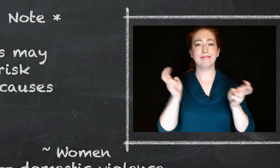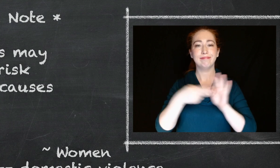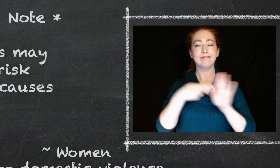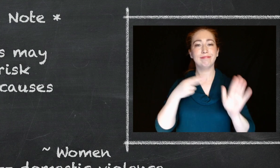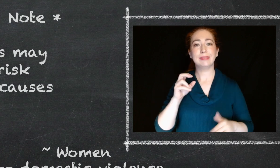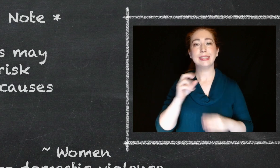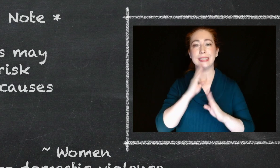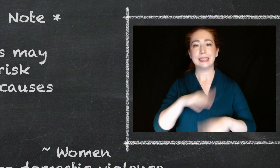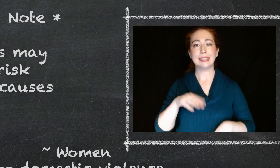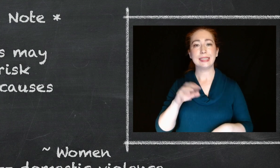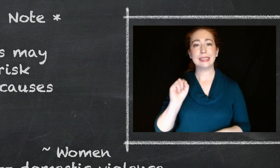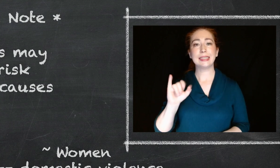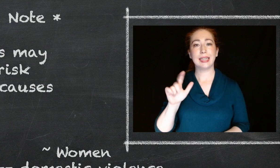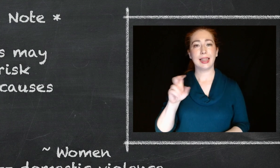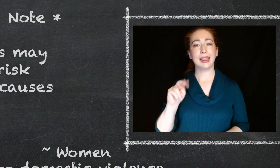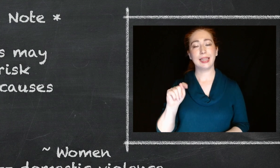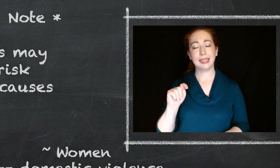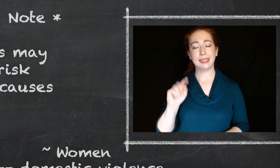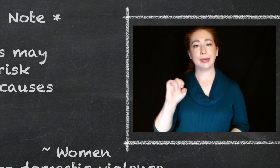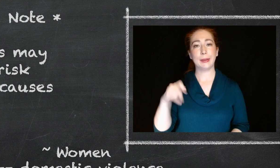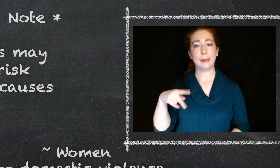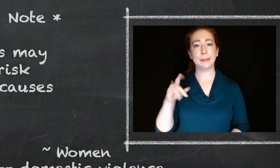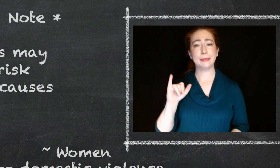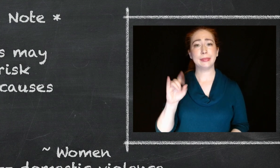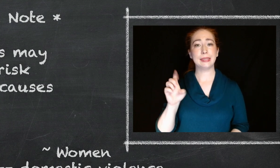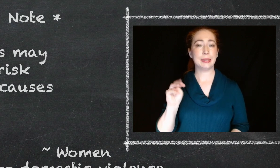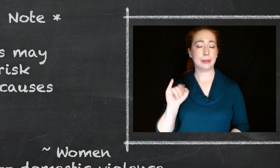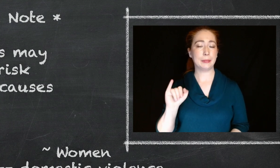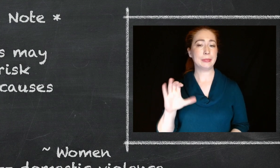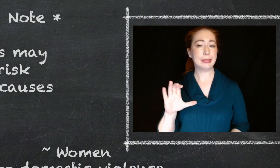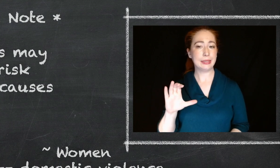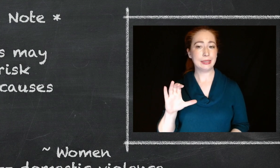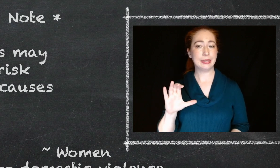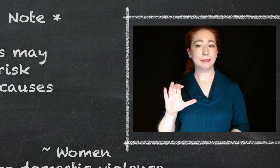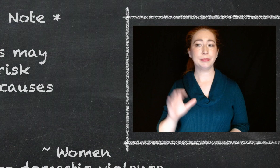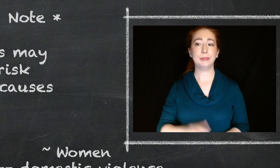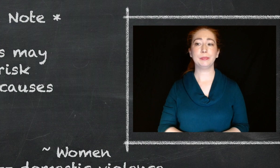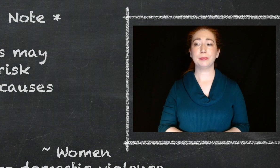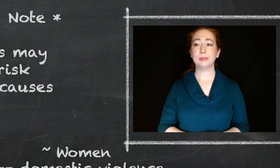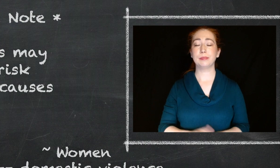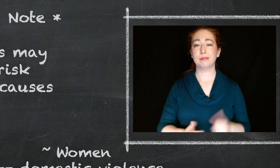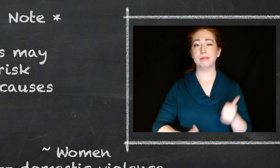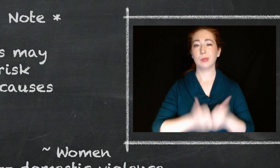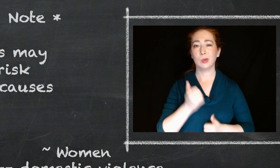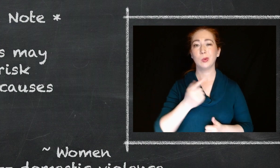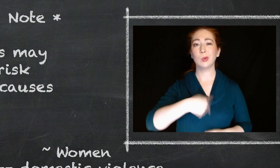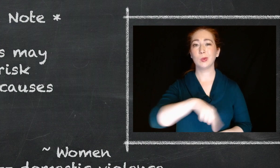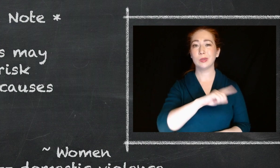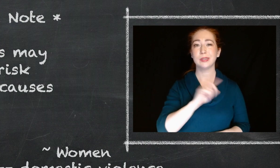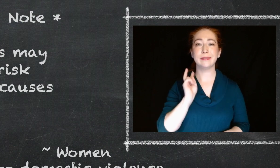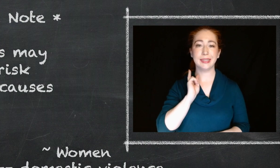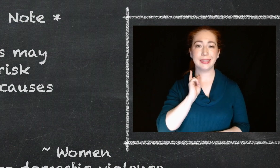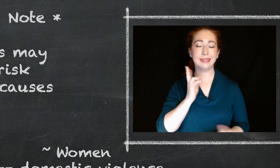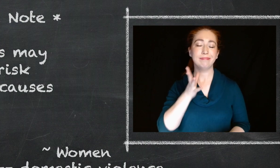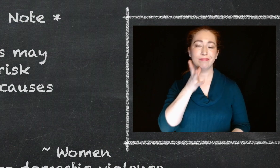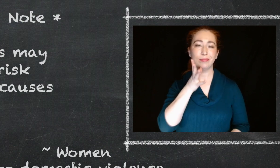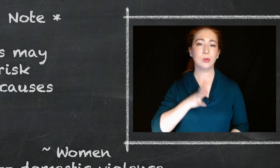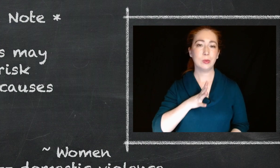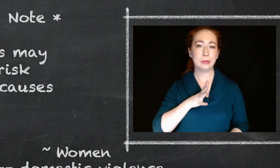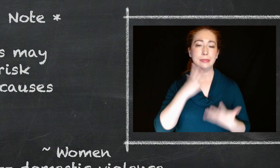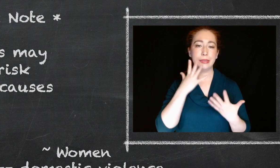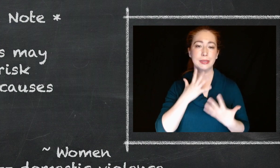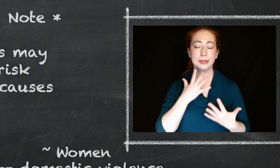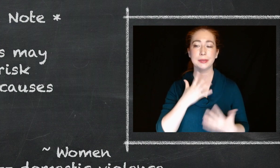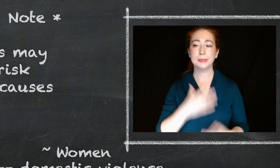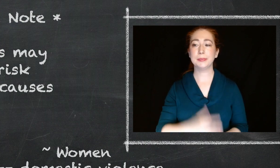While falls are listed as the official main cause of TBIs in women, domestic violence has been called a